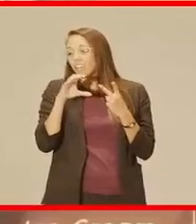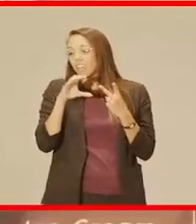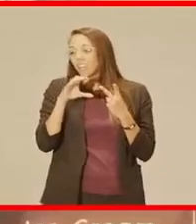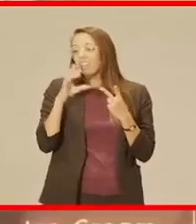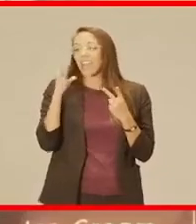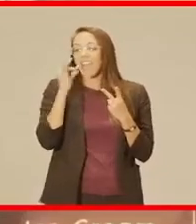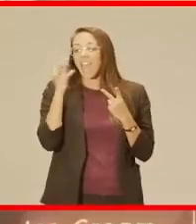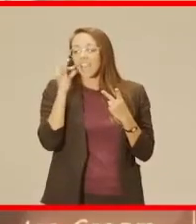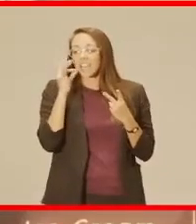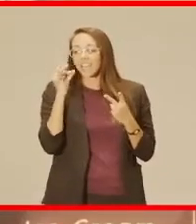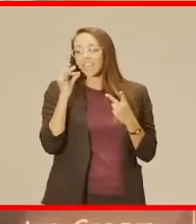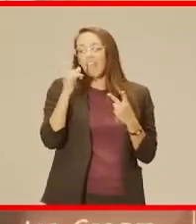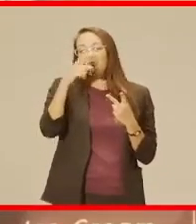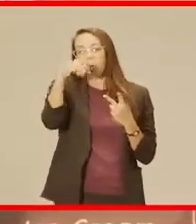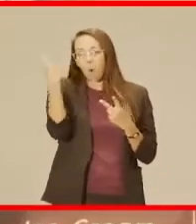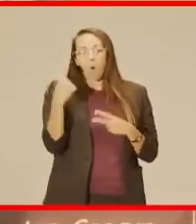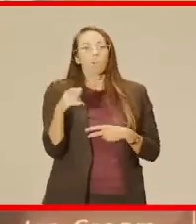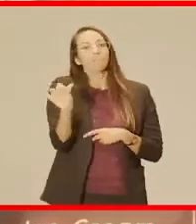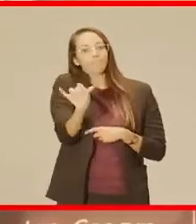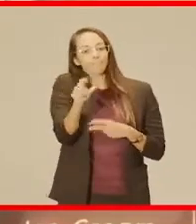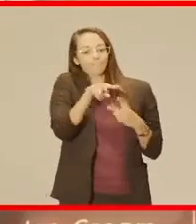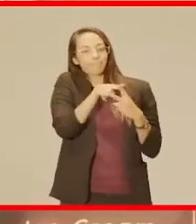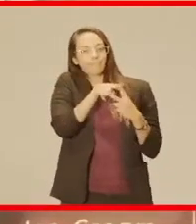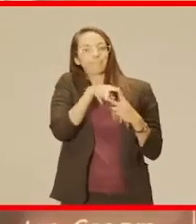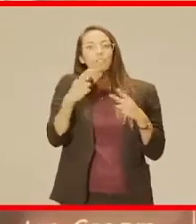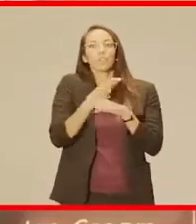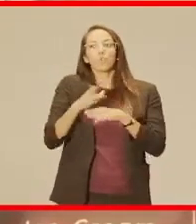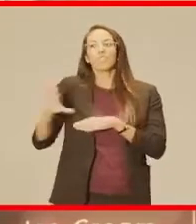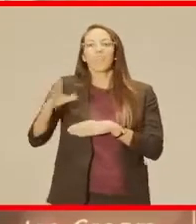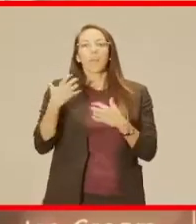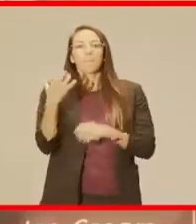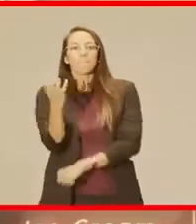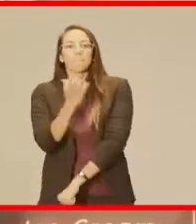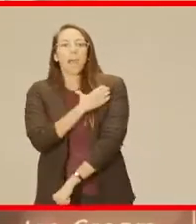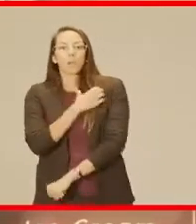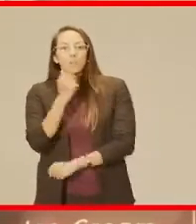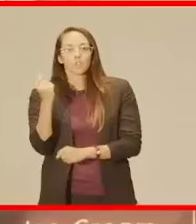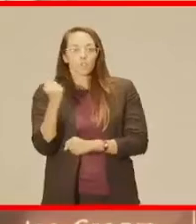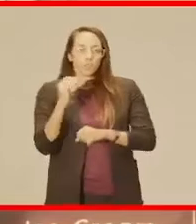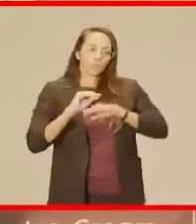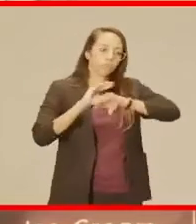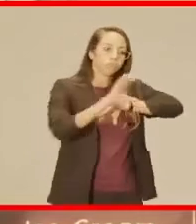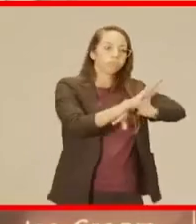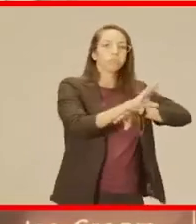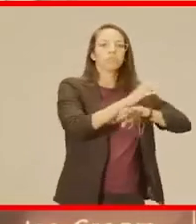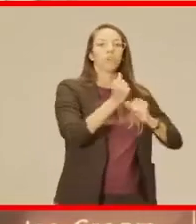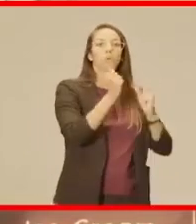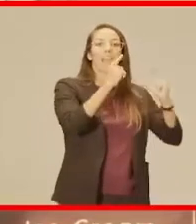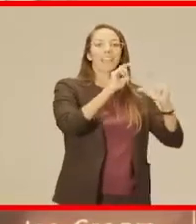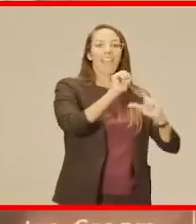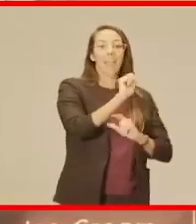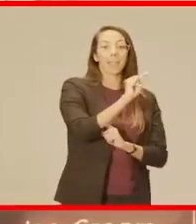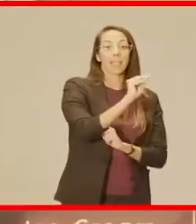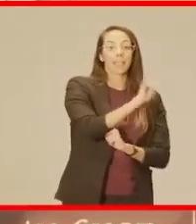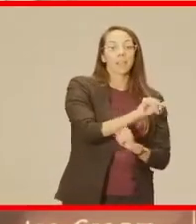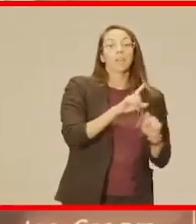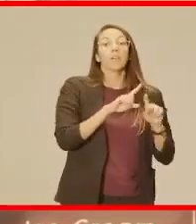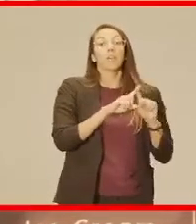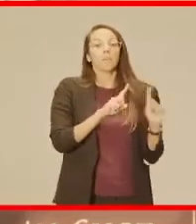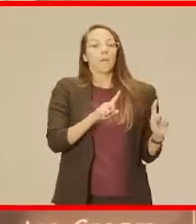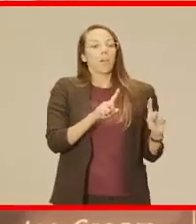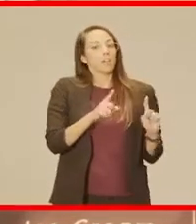absolute power to awaken Emily. Now, there's a price that must be paid for that,